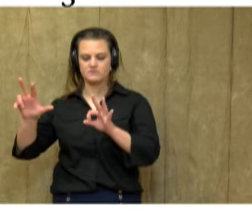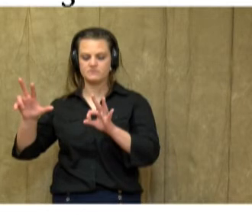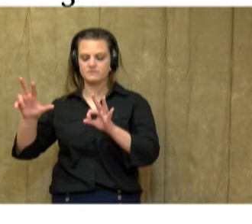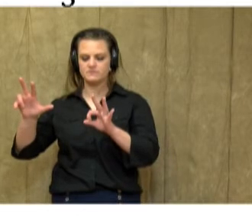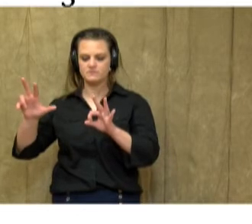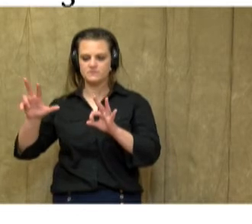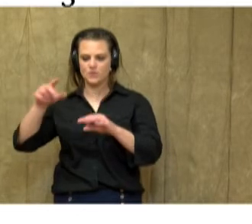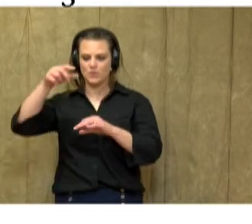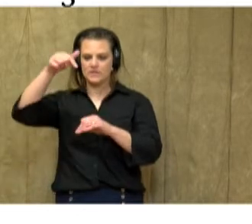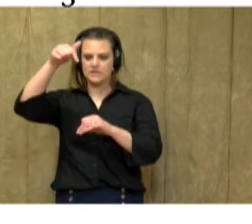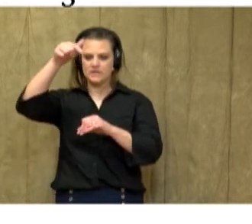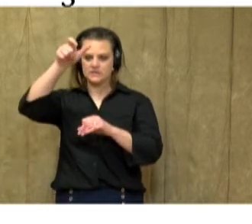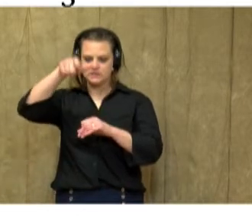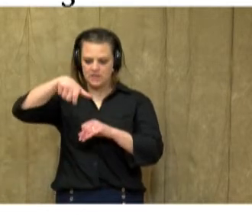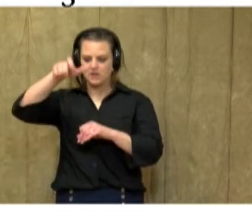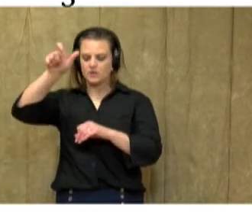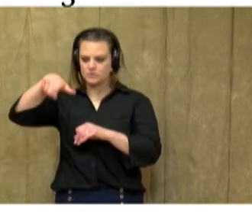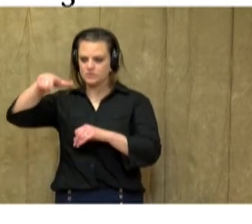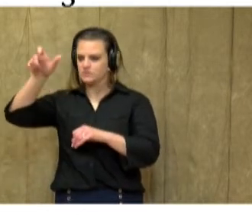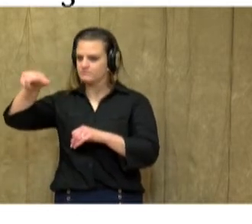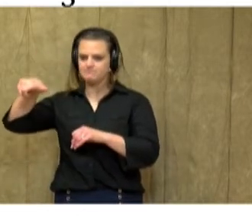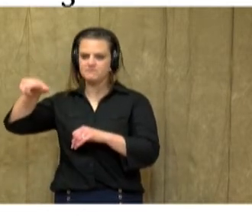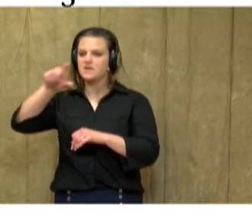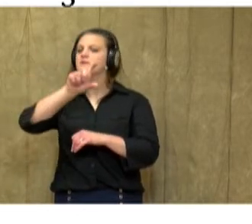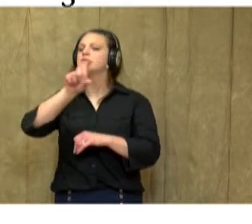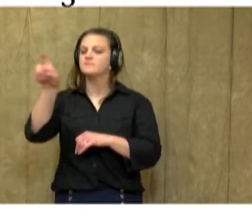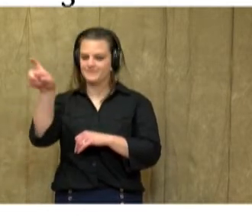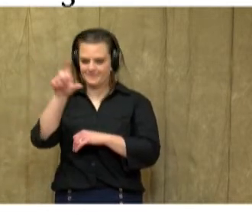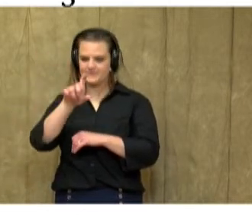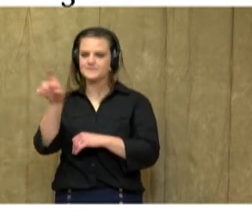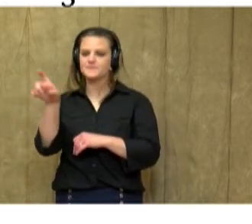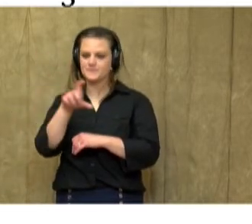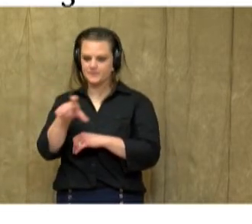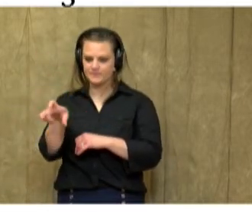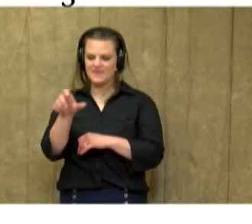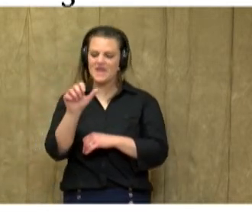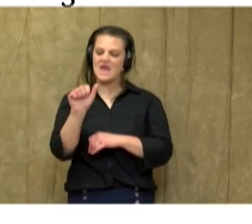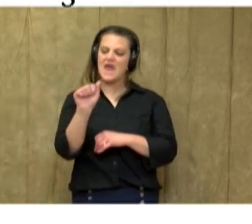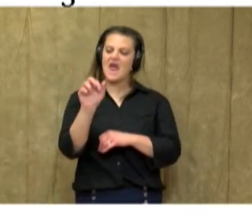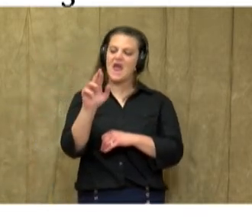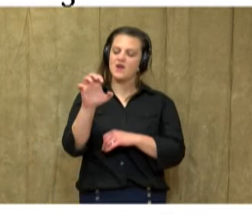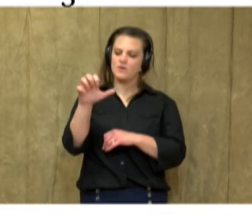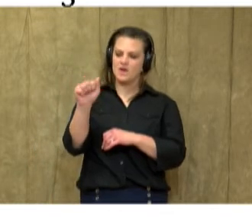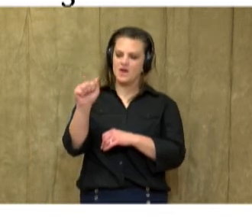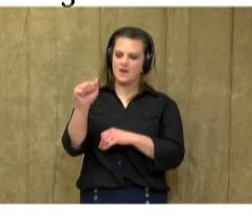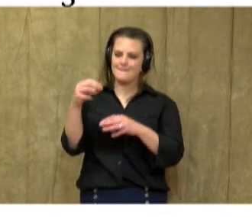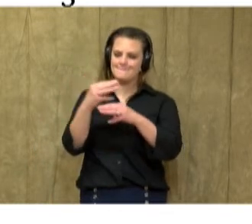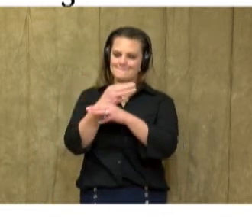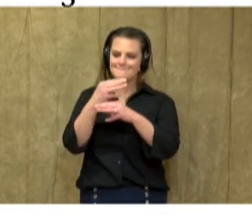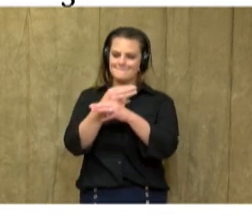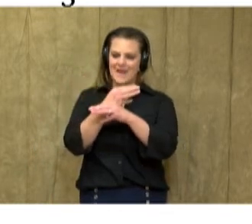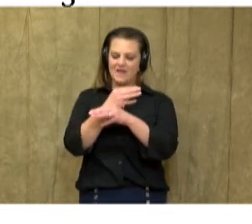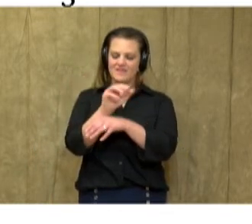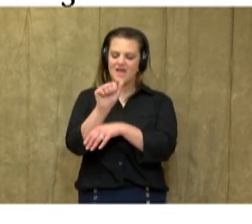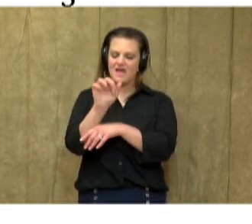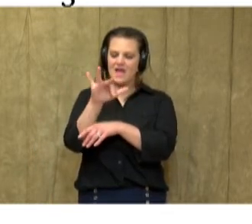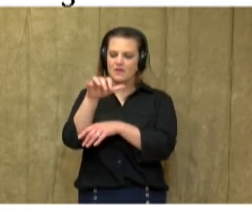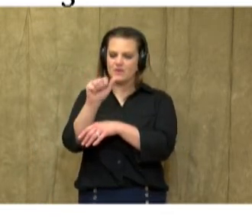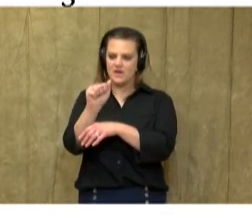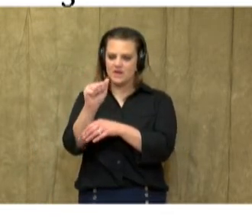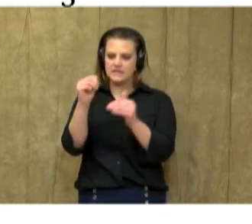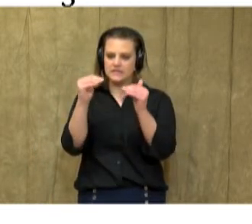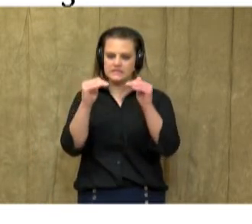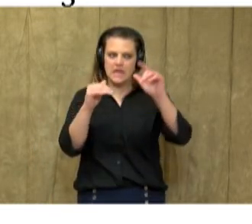my model. I'm going to go sideways. If you think about the word area in math, it's your length times